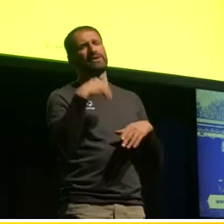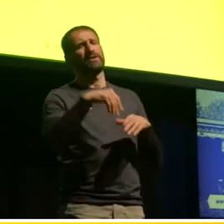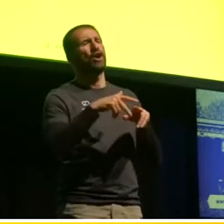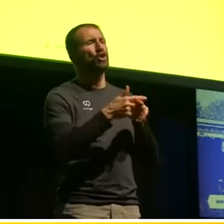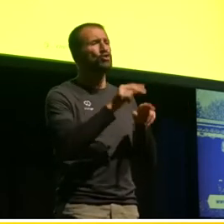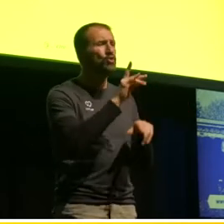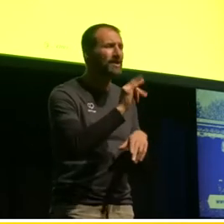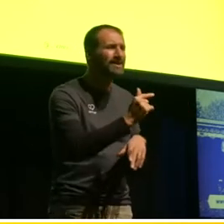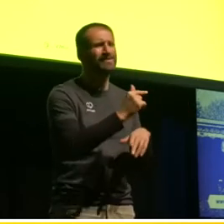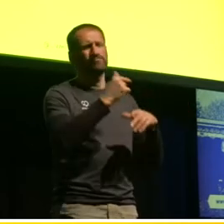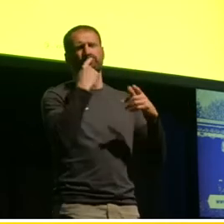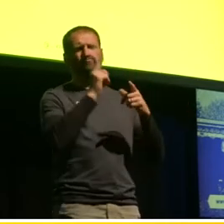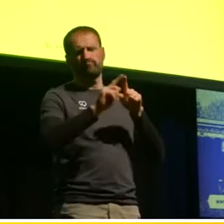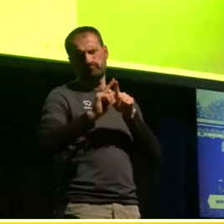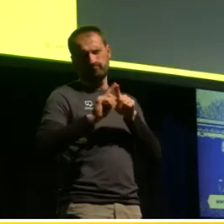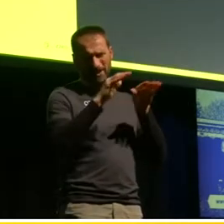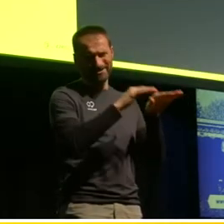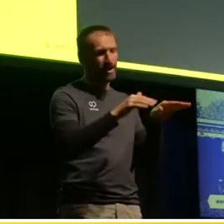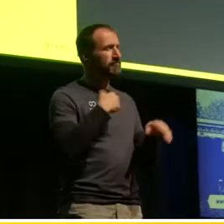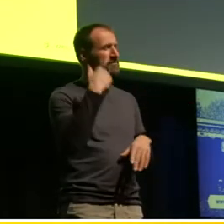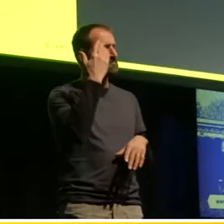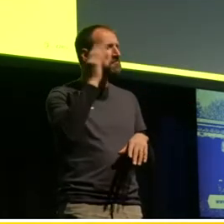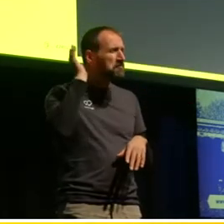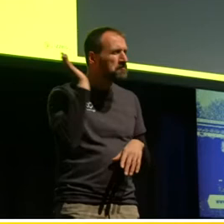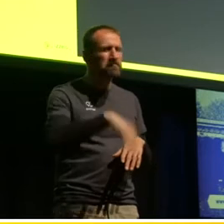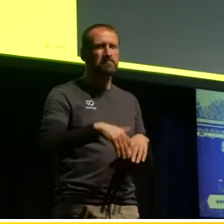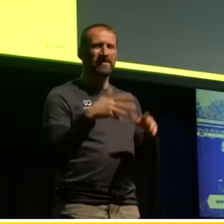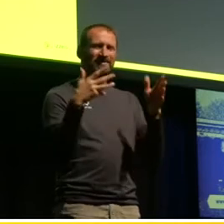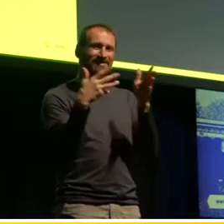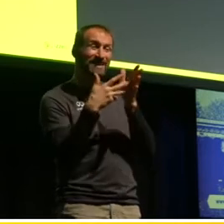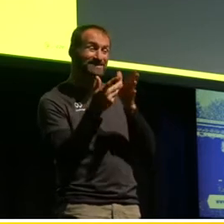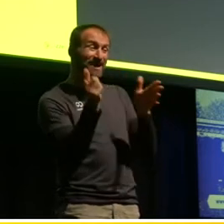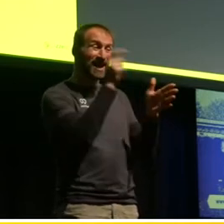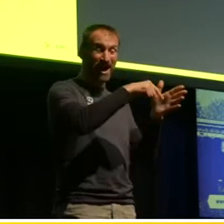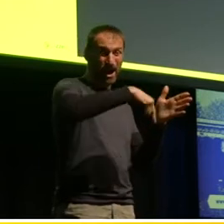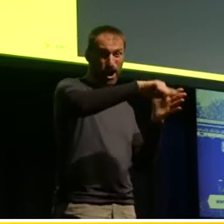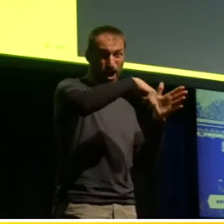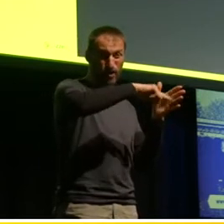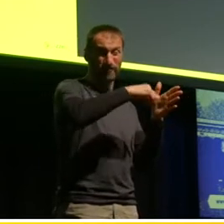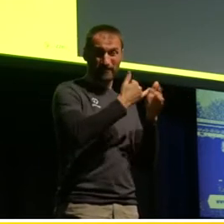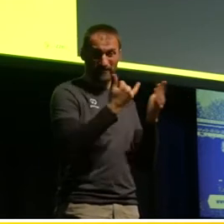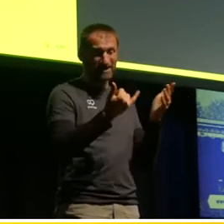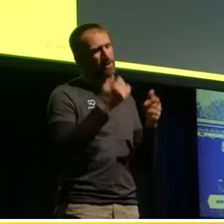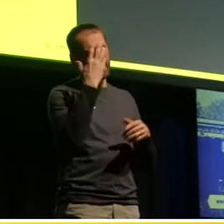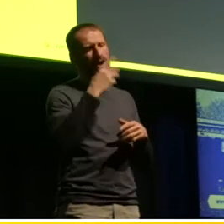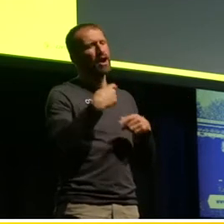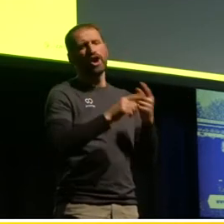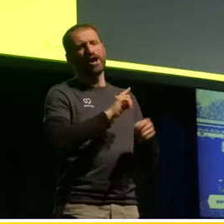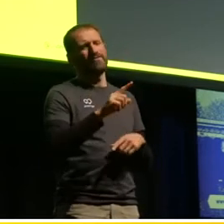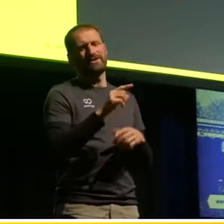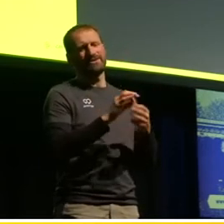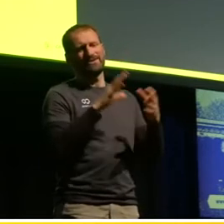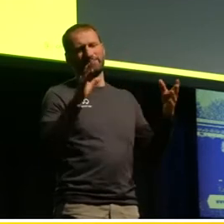that. So just for fun, let's run the tests against that. It doesn't run independently, that's clear. It's not